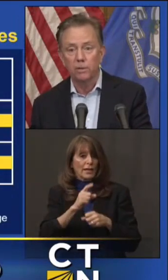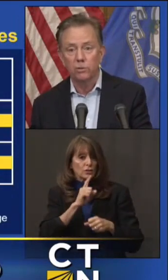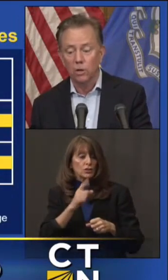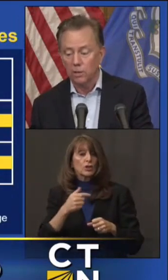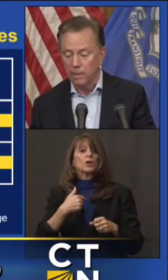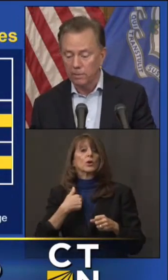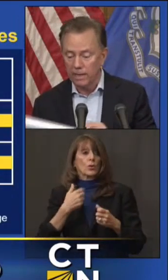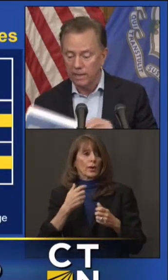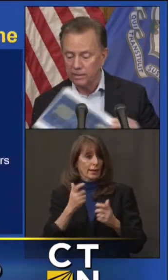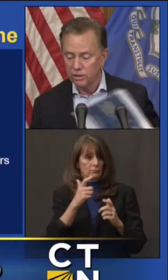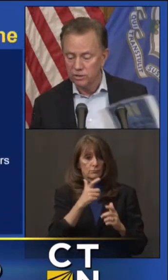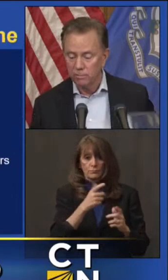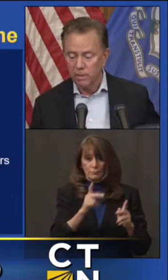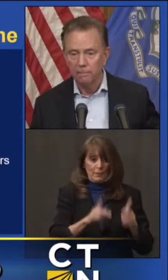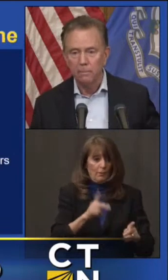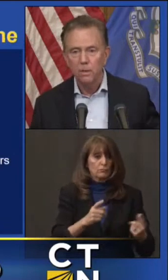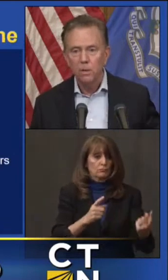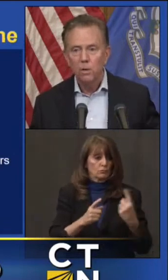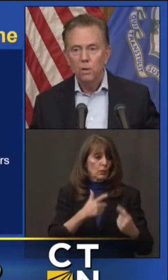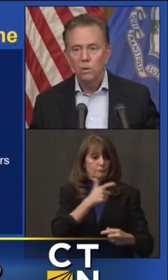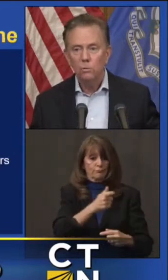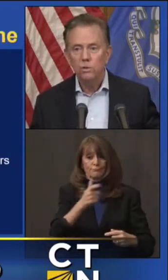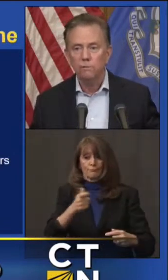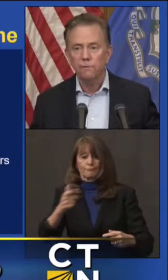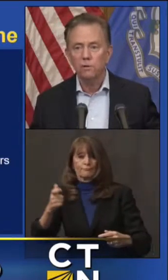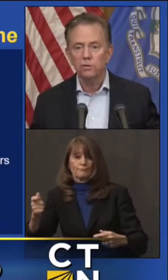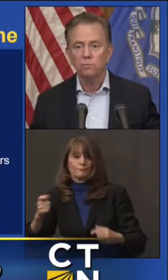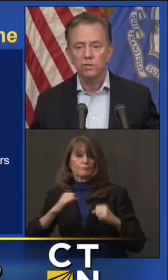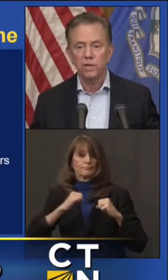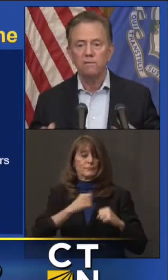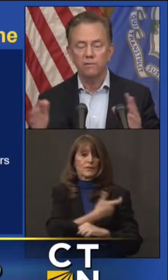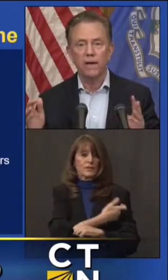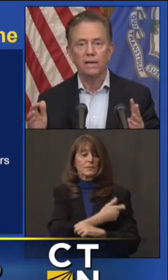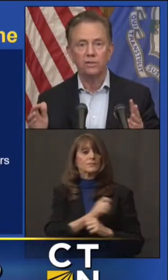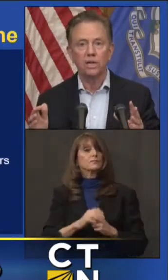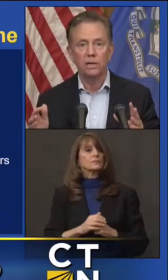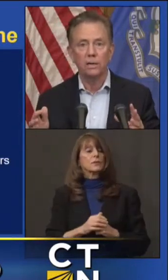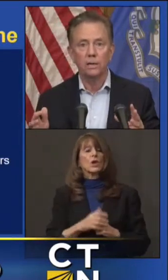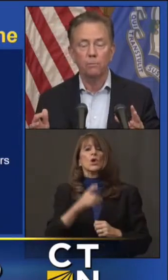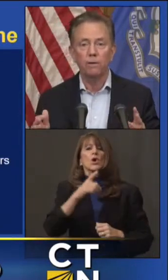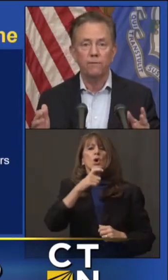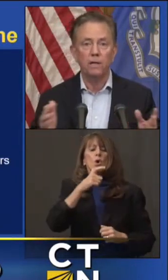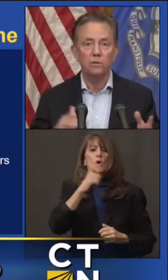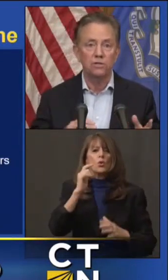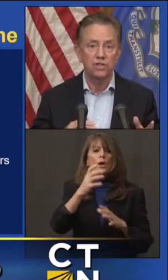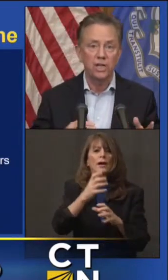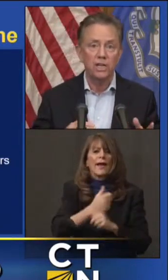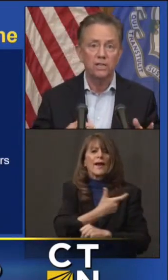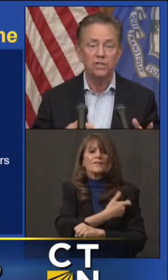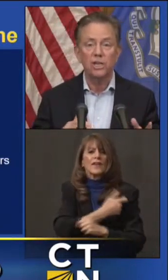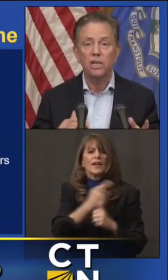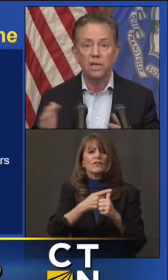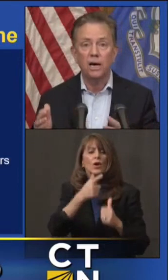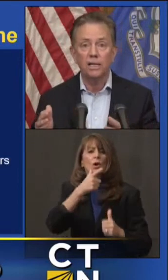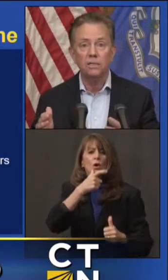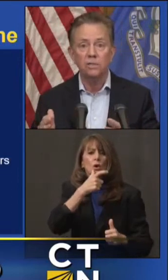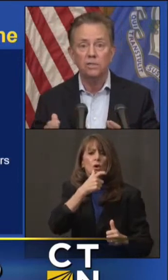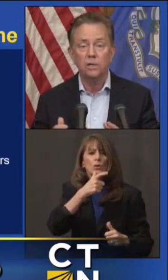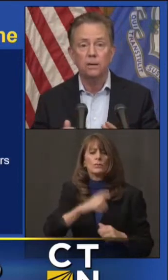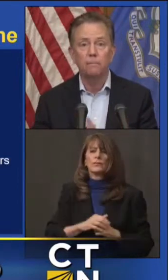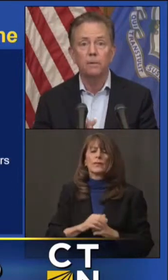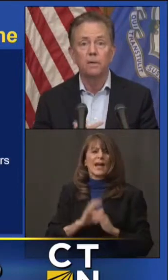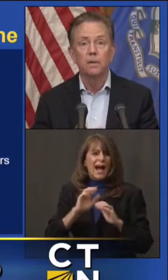able to talk about that in just a minute. Who's the first to receive the vaccine? We followed the CDC